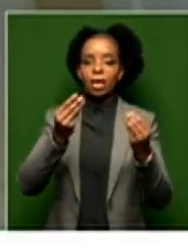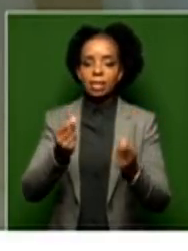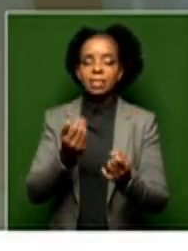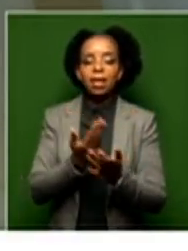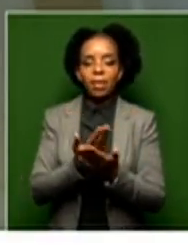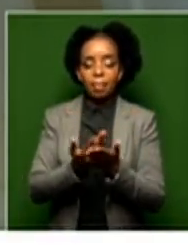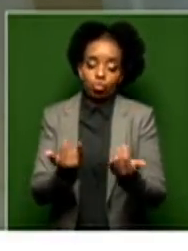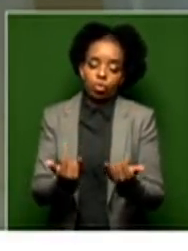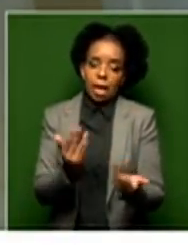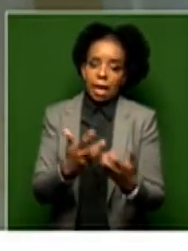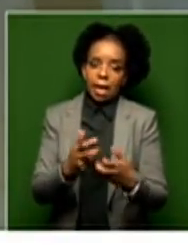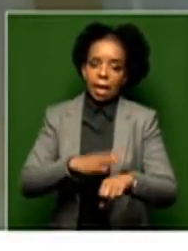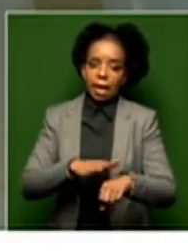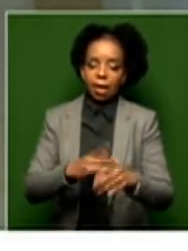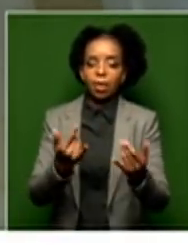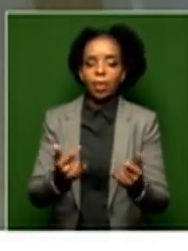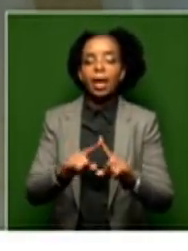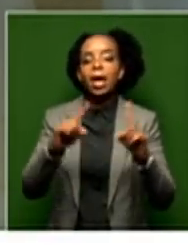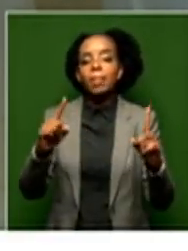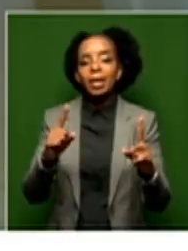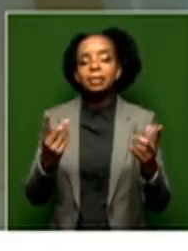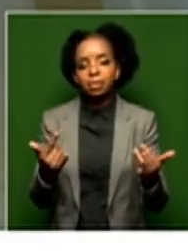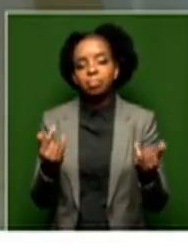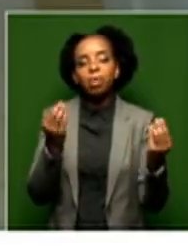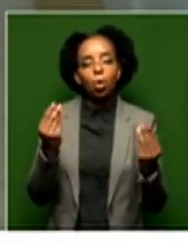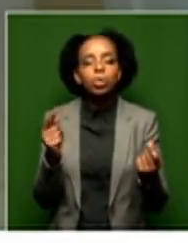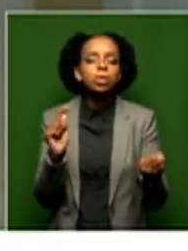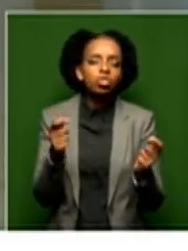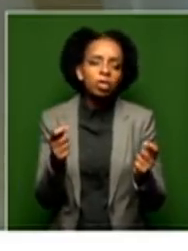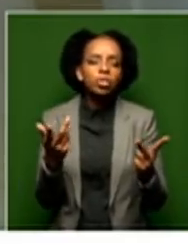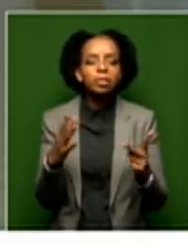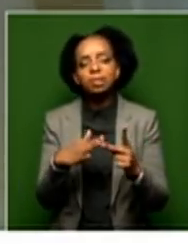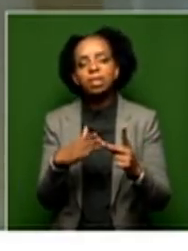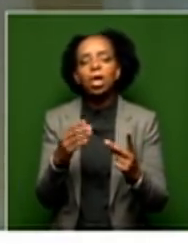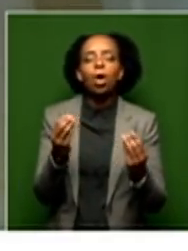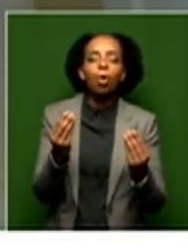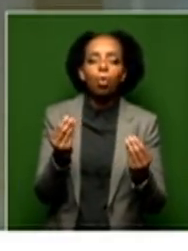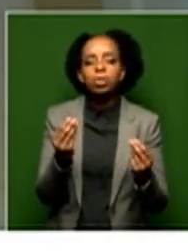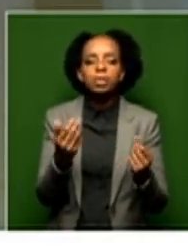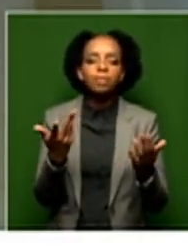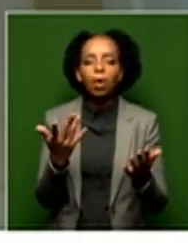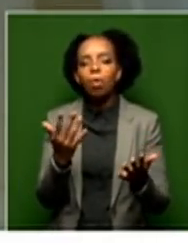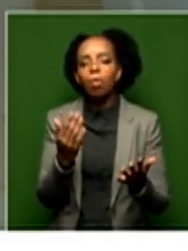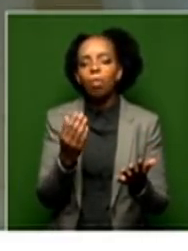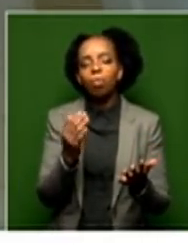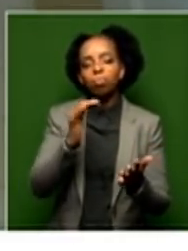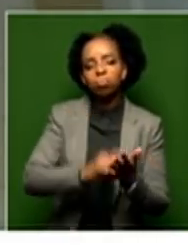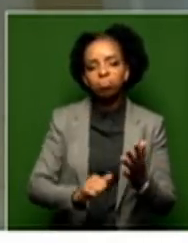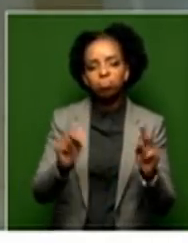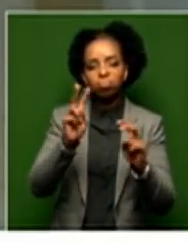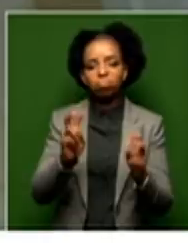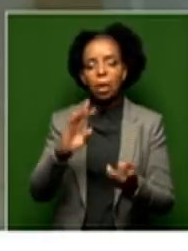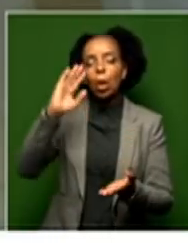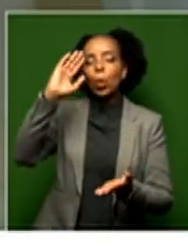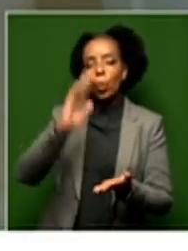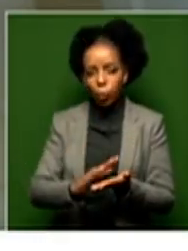by, costs of technology changes. The cost of renewable energy has come down dramatically in the last 10